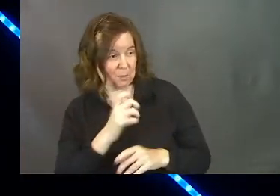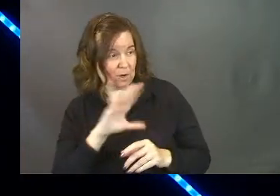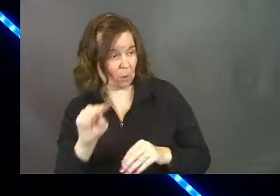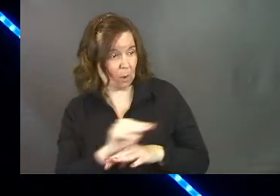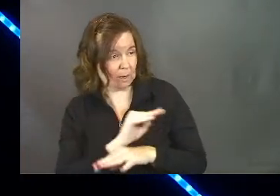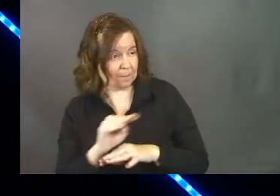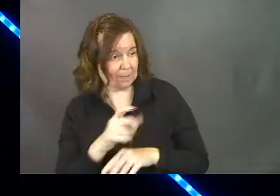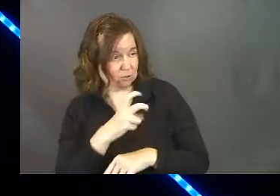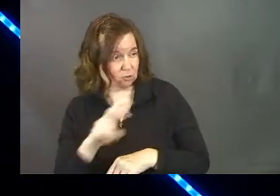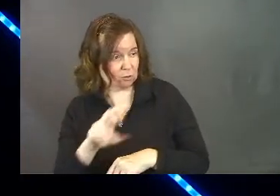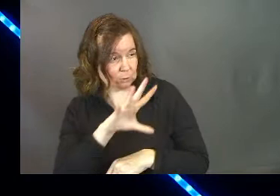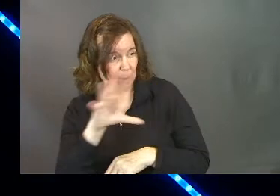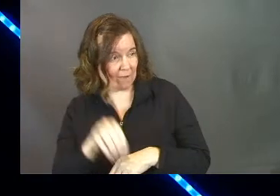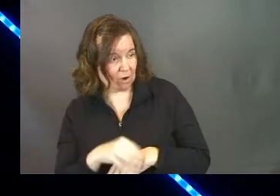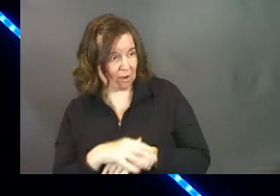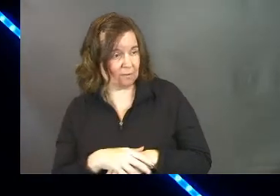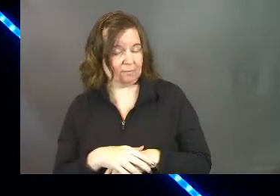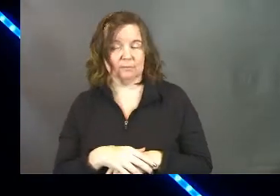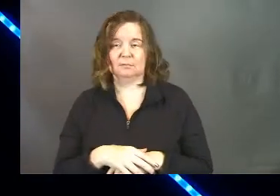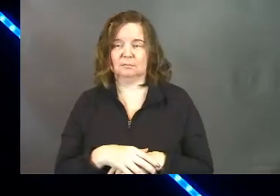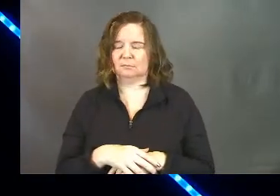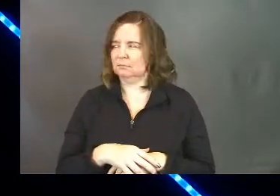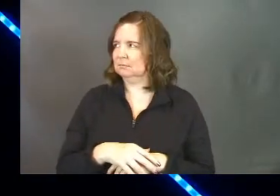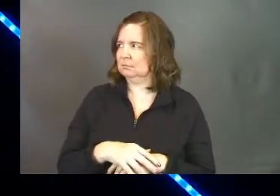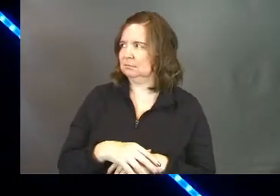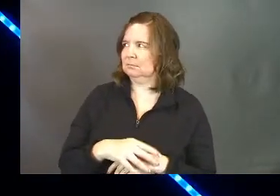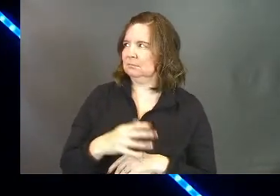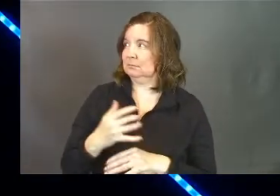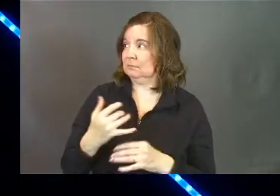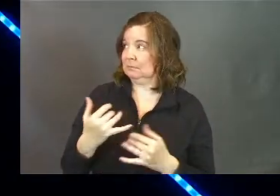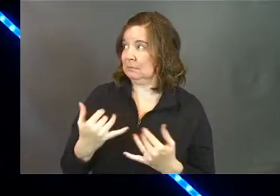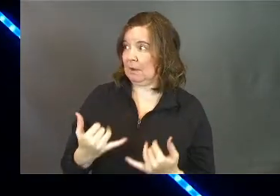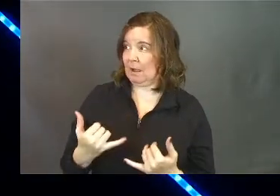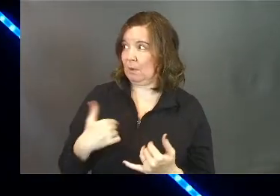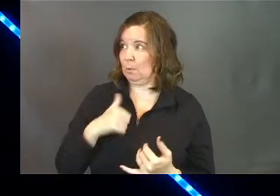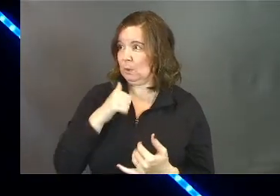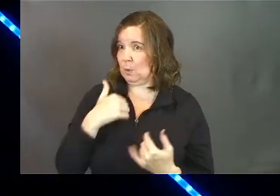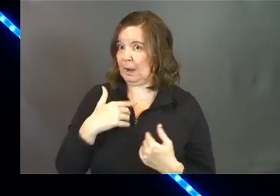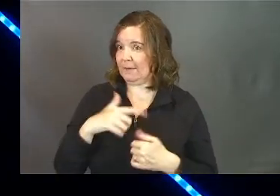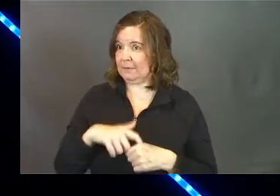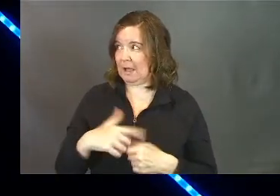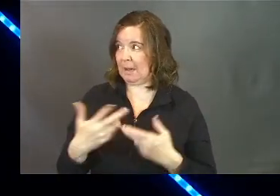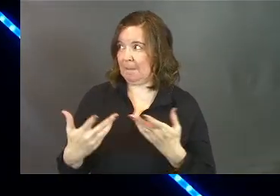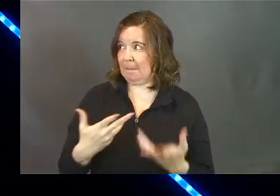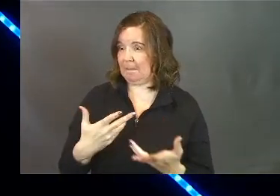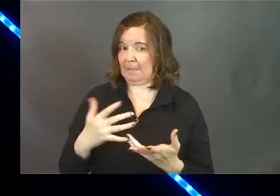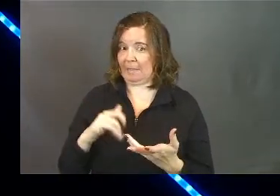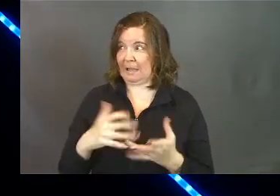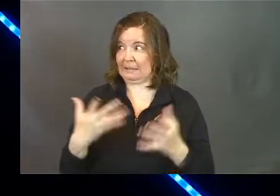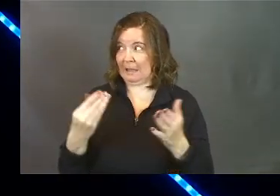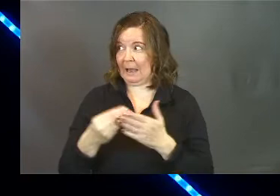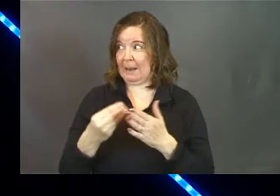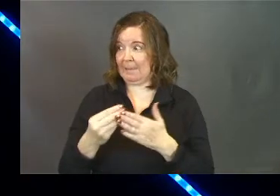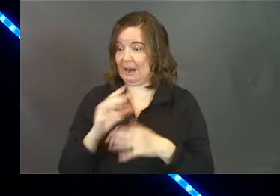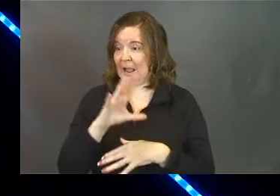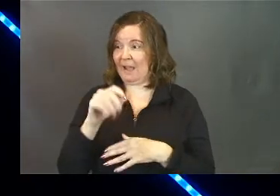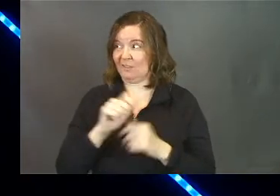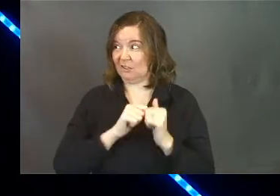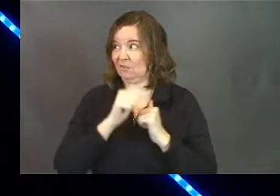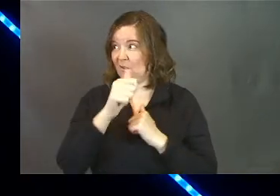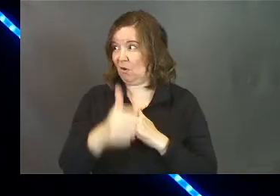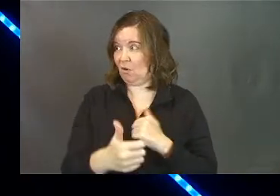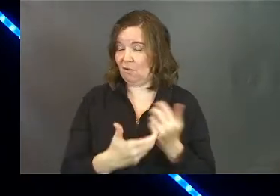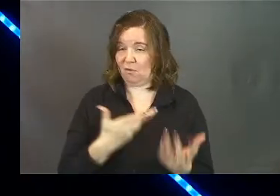go on a mission trip to Africa? And I was like, now? Like, we don't have time, bro. Like, that's a lot of money. Africa's far